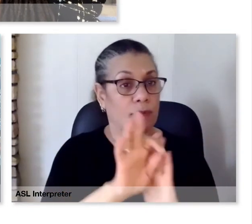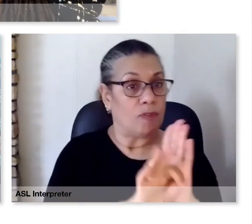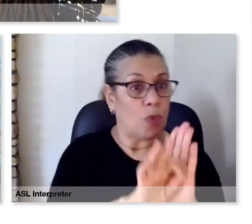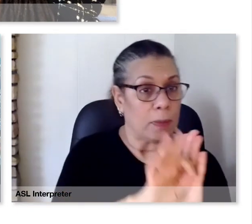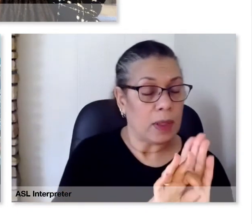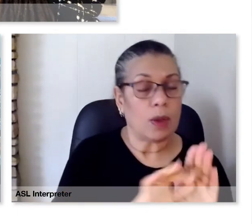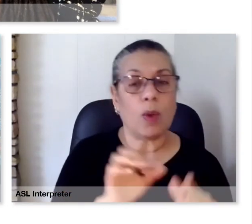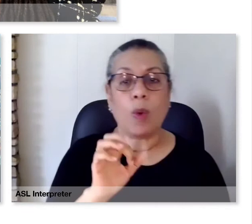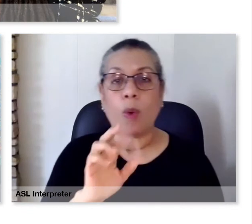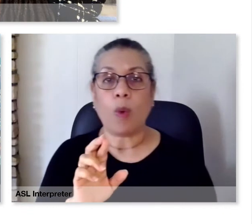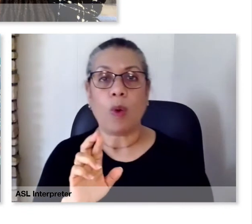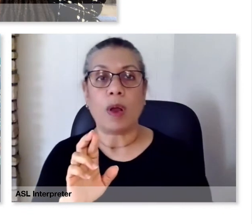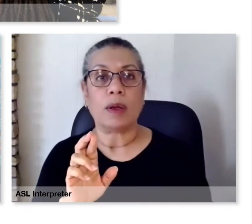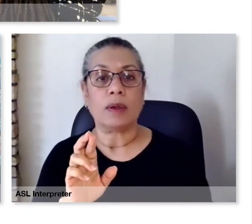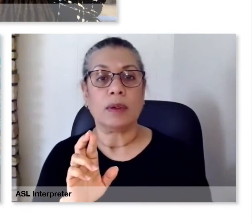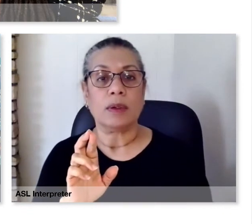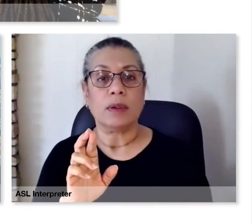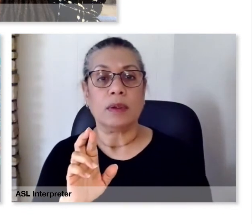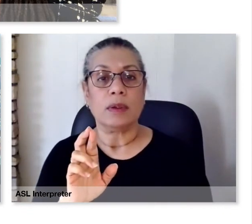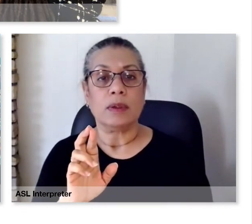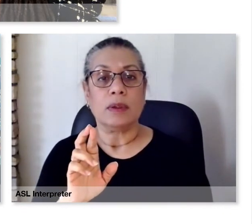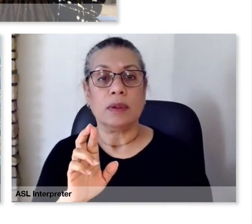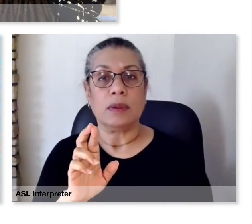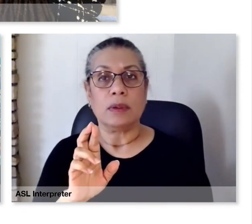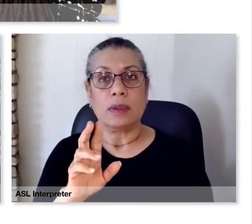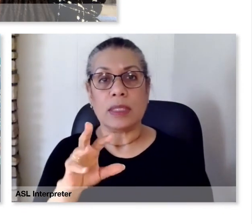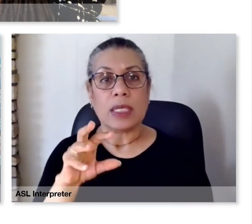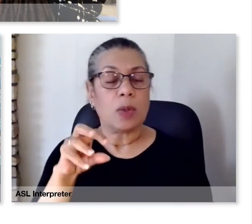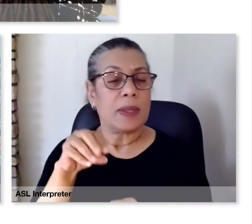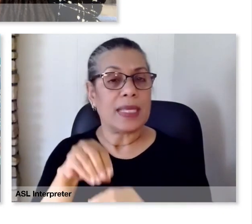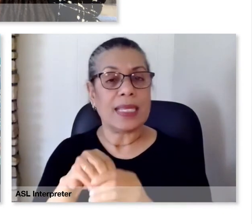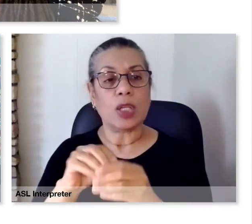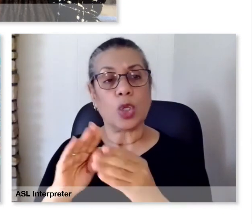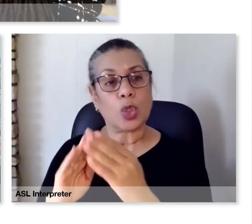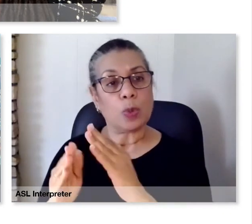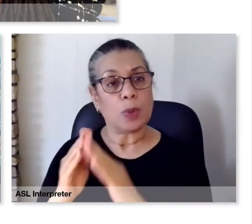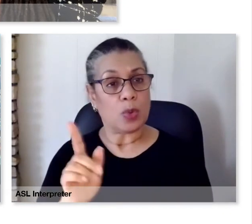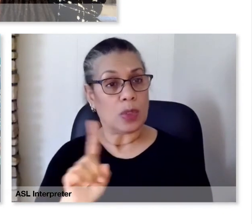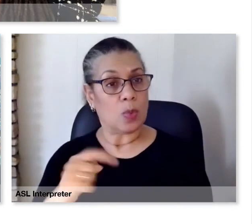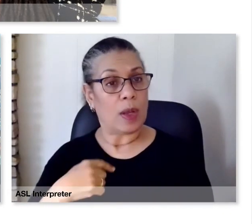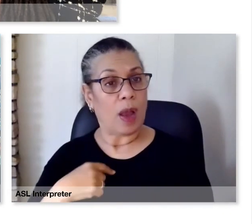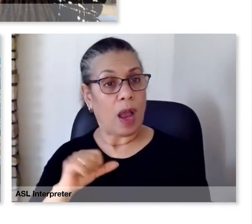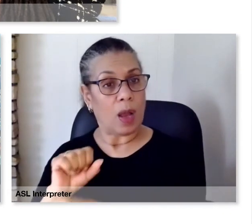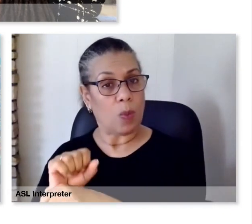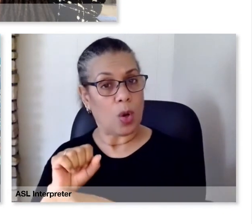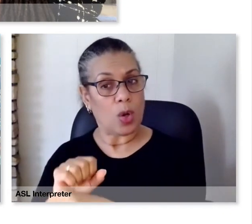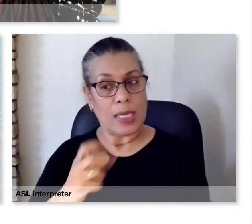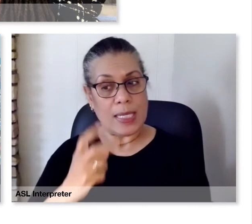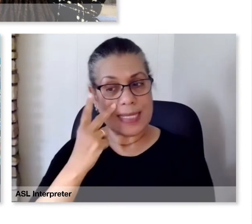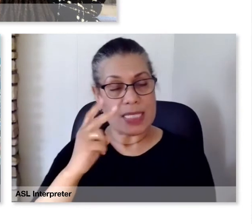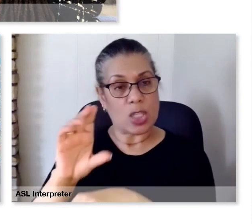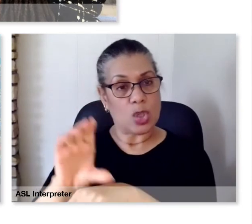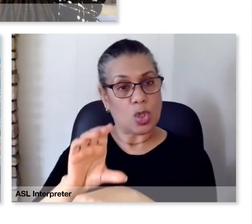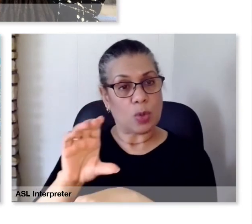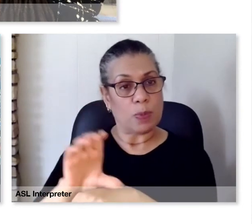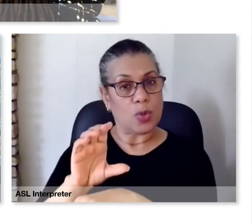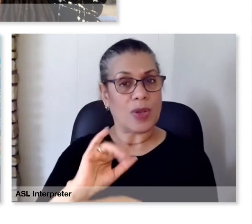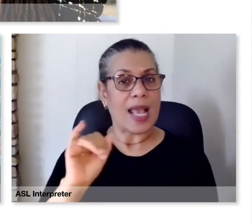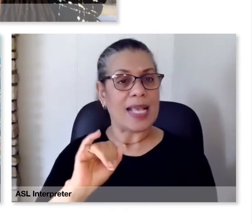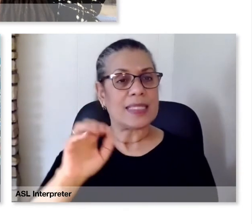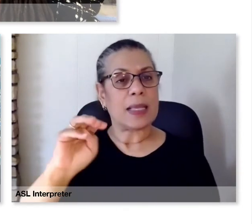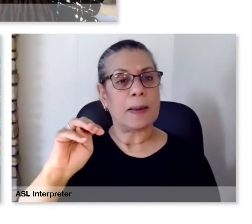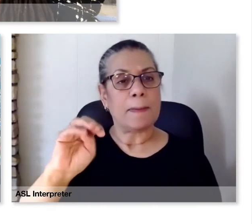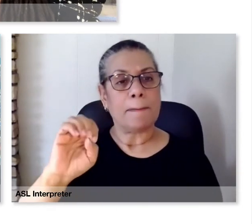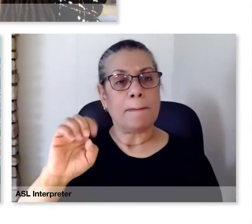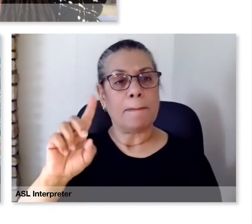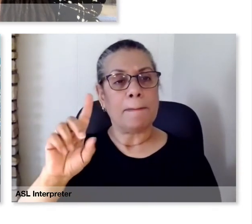such as in some of the, you know, the communities that I work in, seeing the computer as a medium, not just as a tool. So